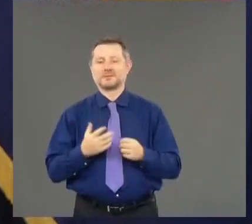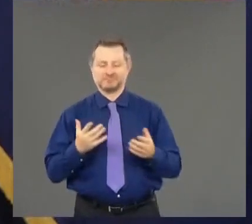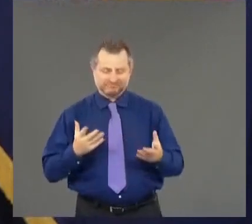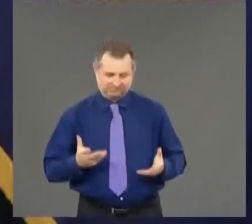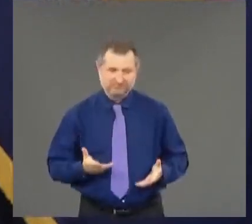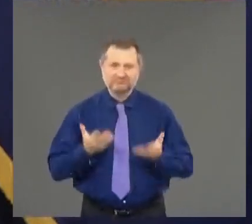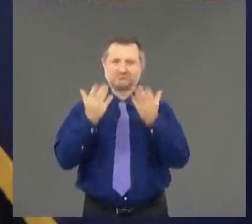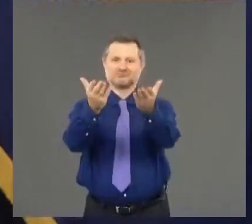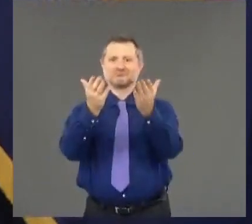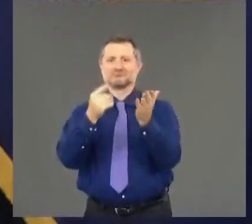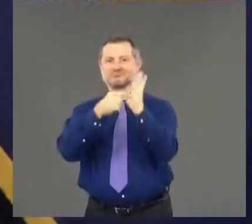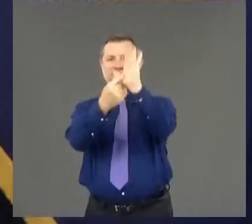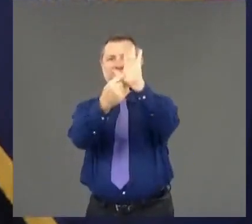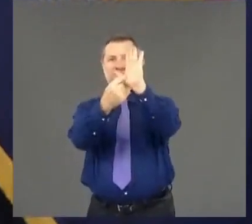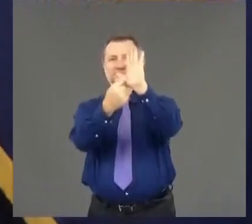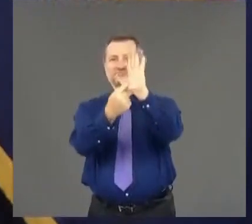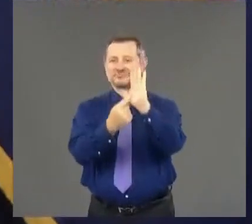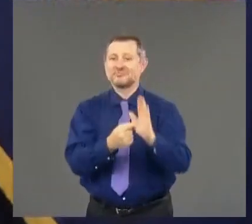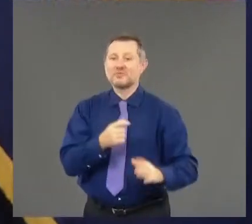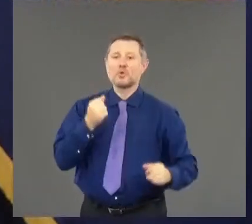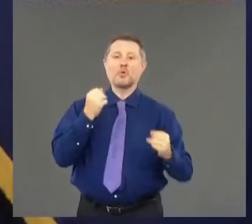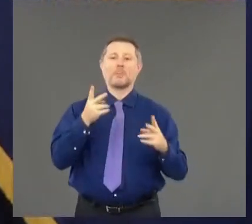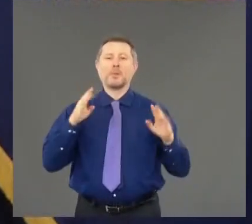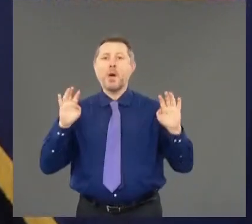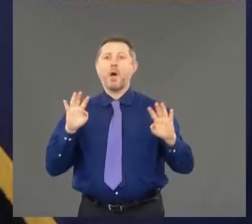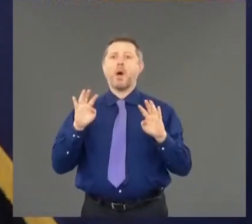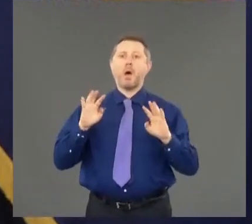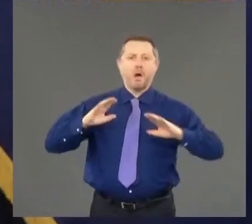and generating energy around the issue.